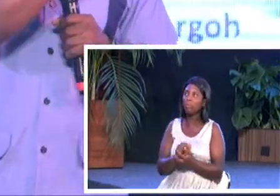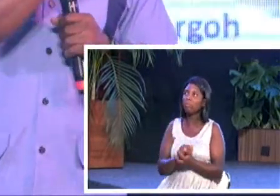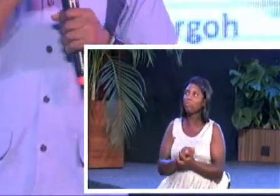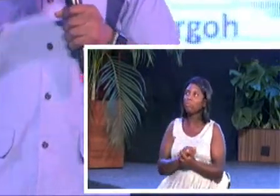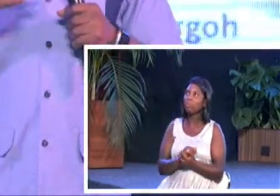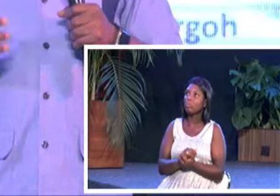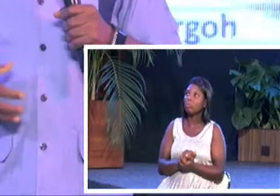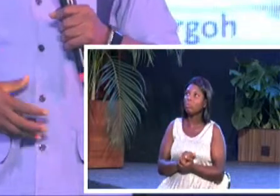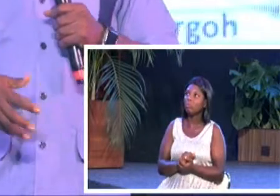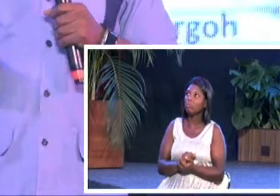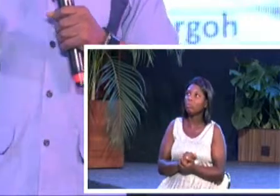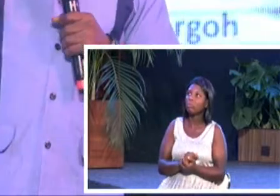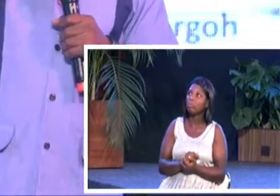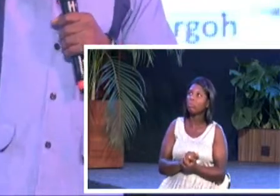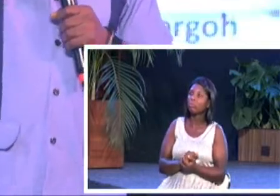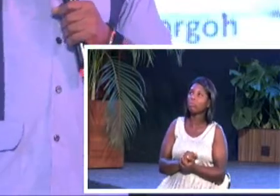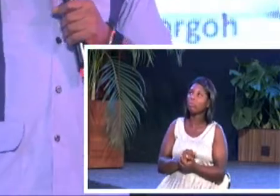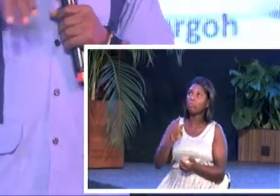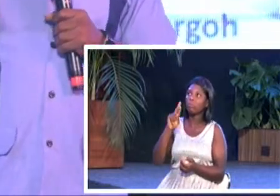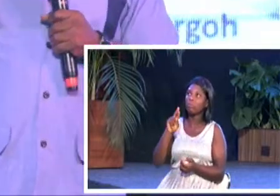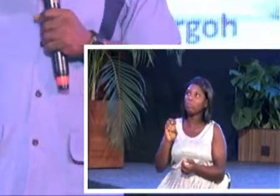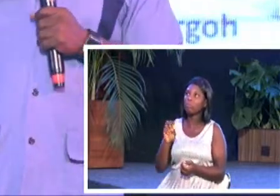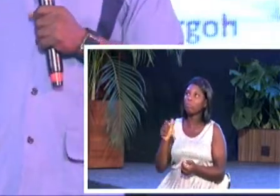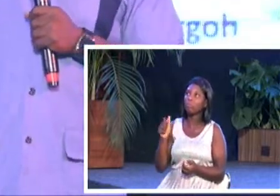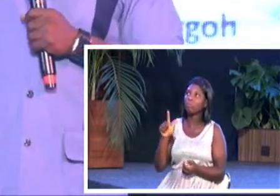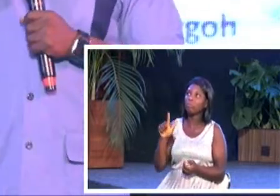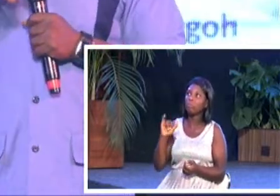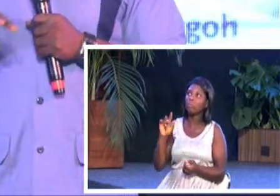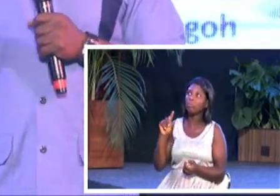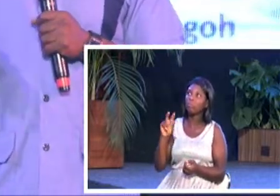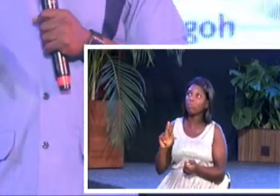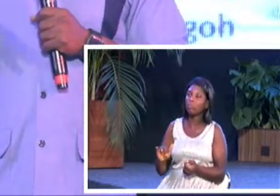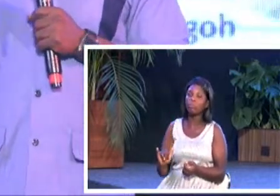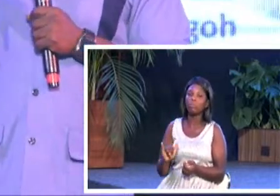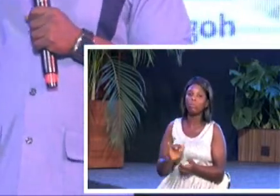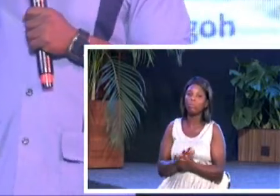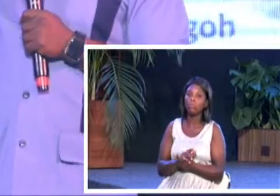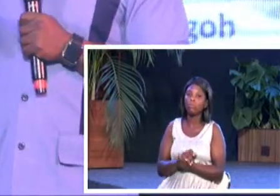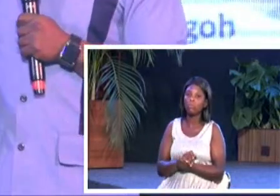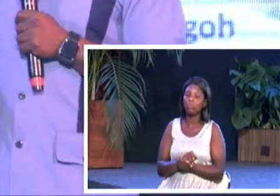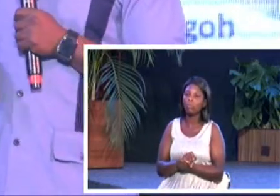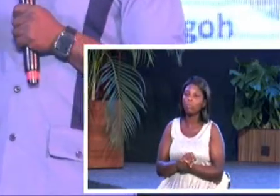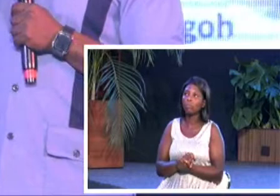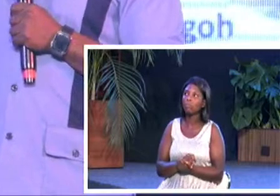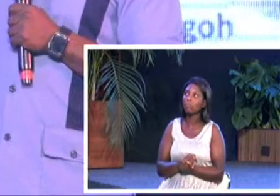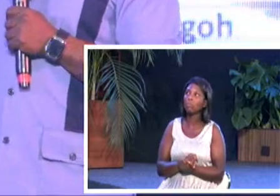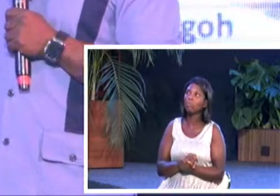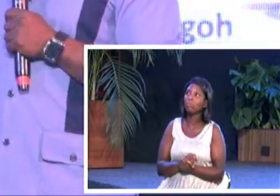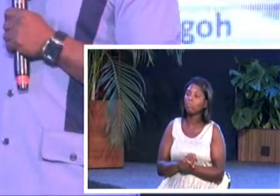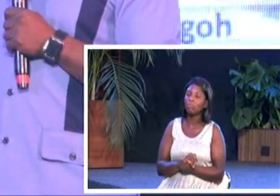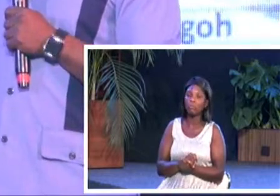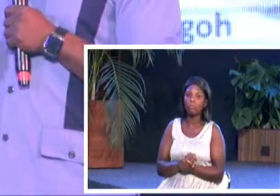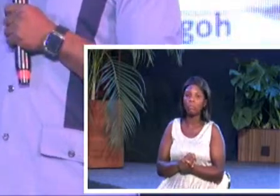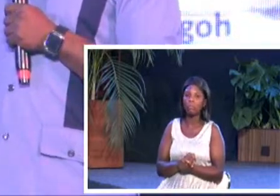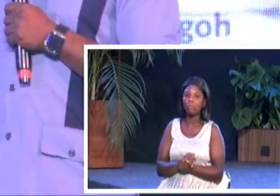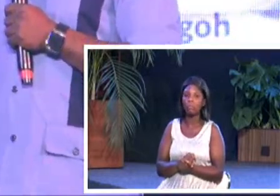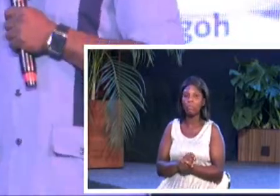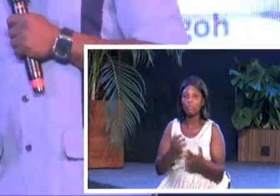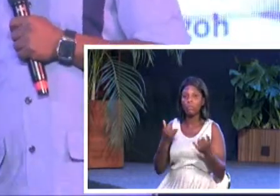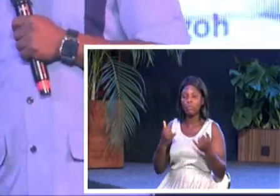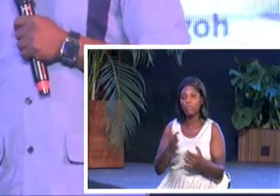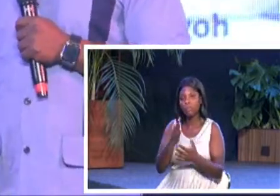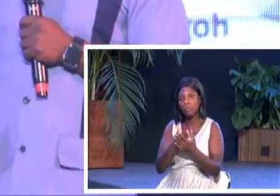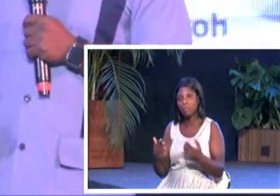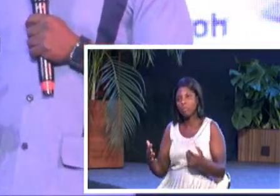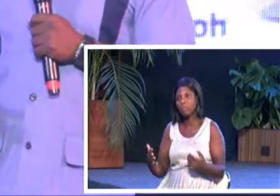you wear that you can move around in a different world. Now, there's something they call